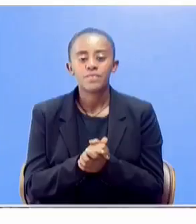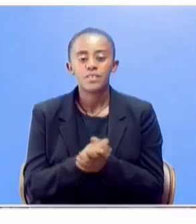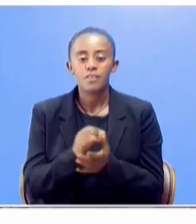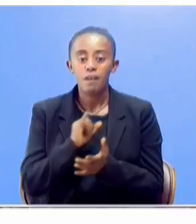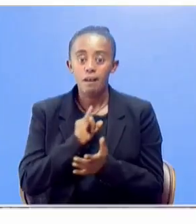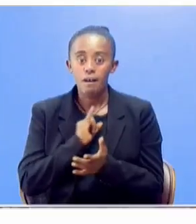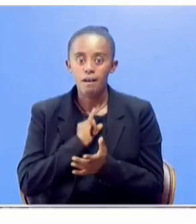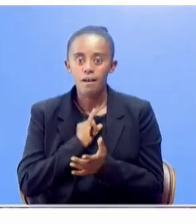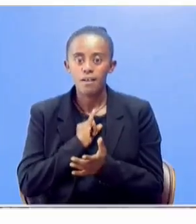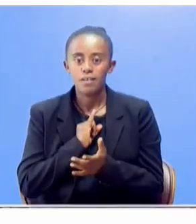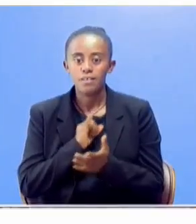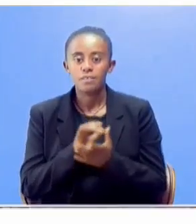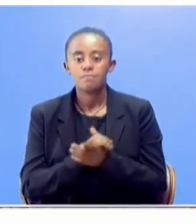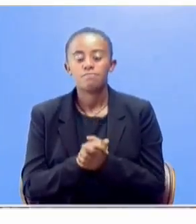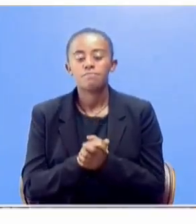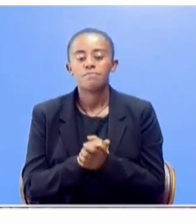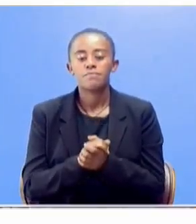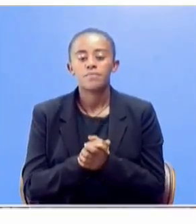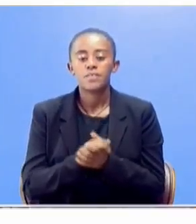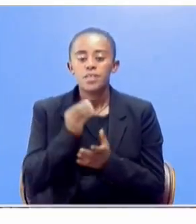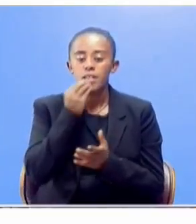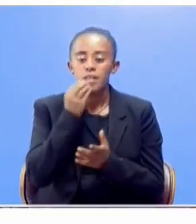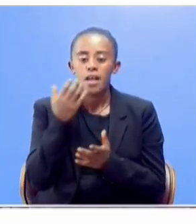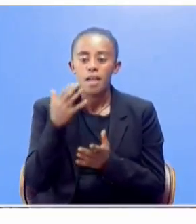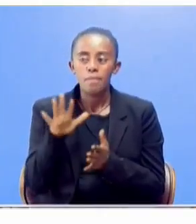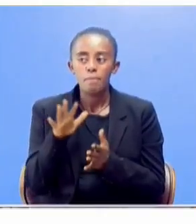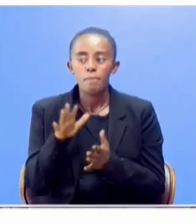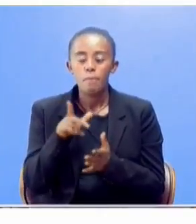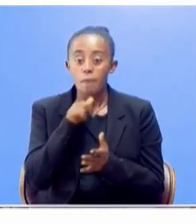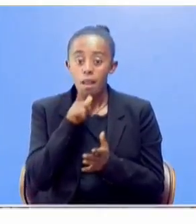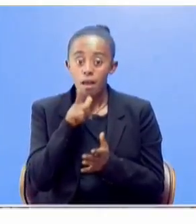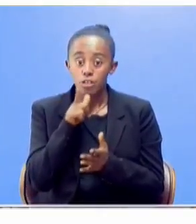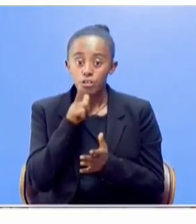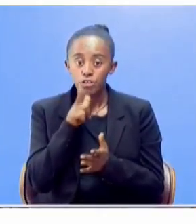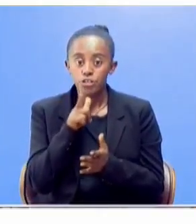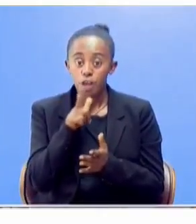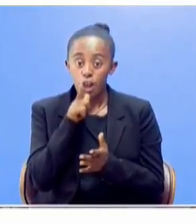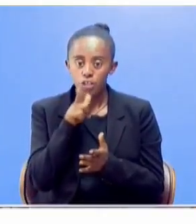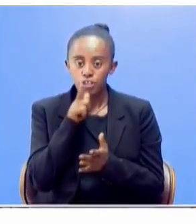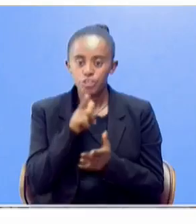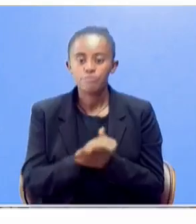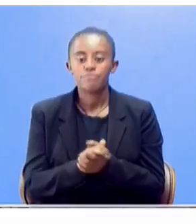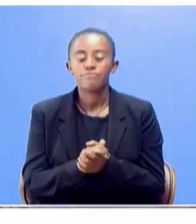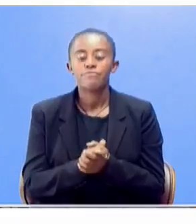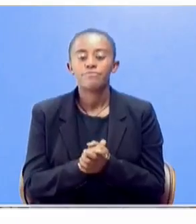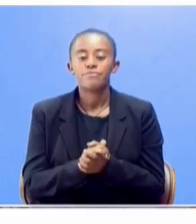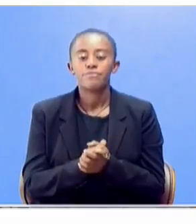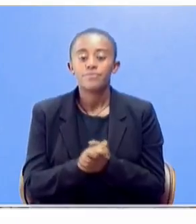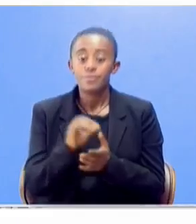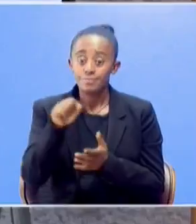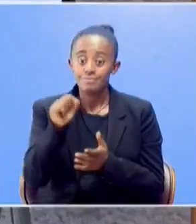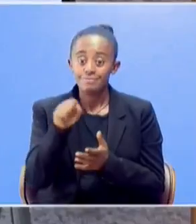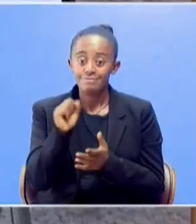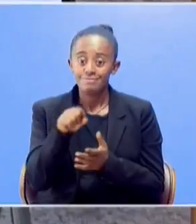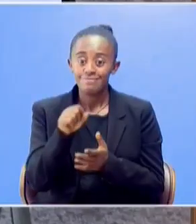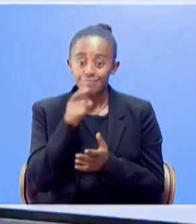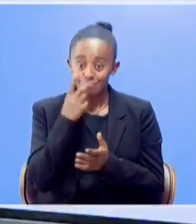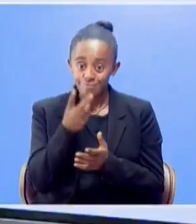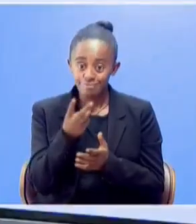I ate my lunch. I ate lunch. Yes? You